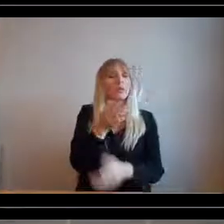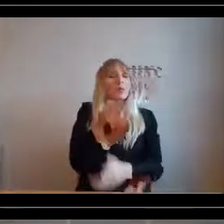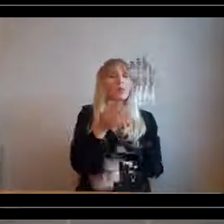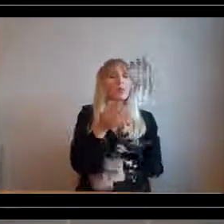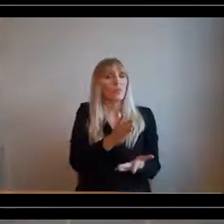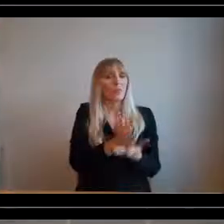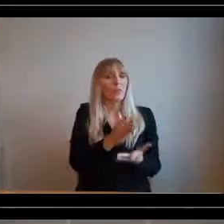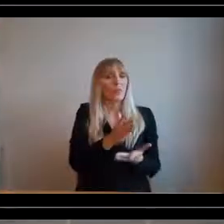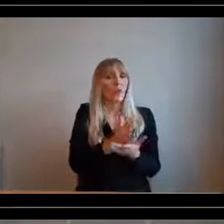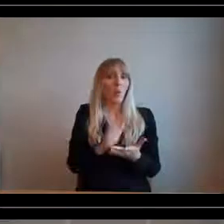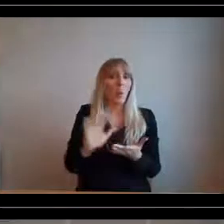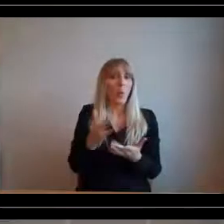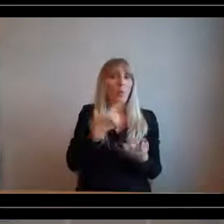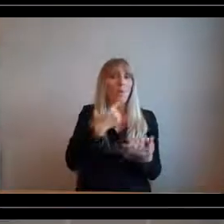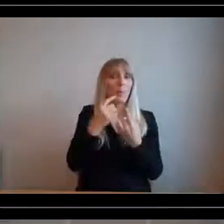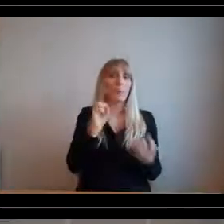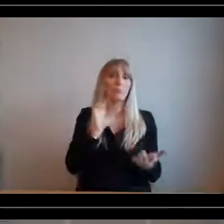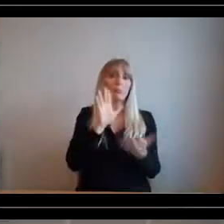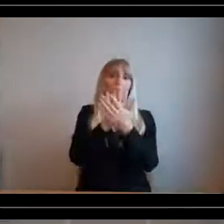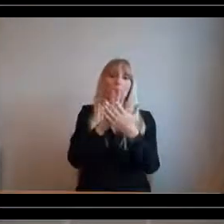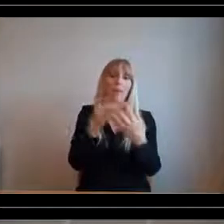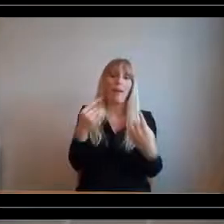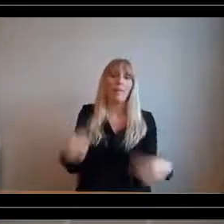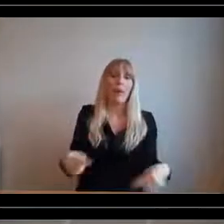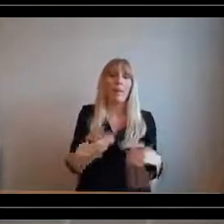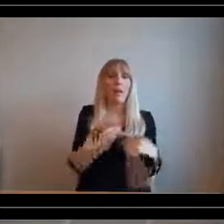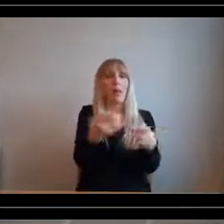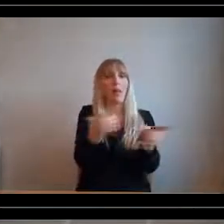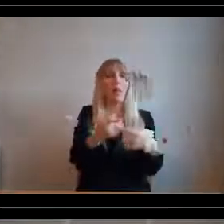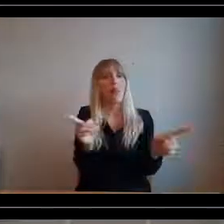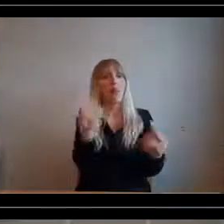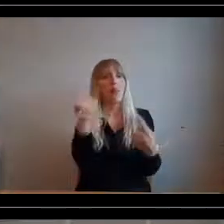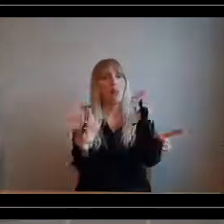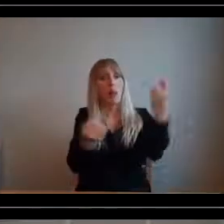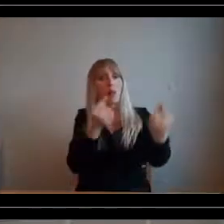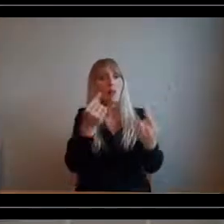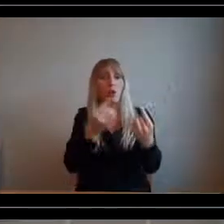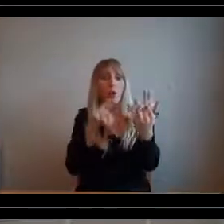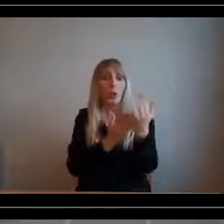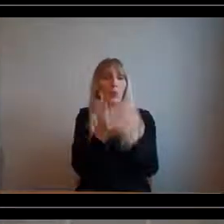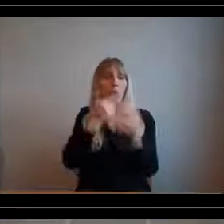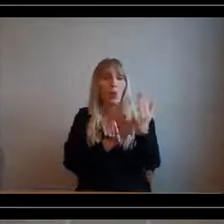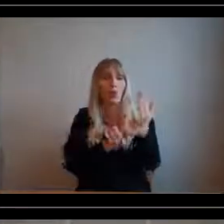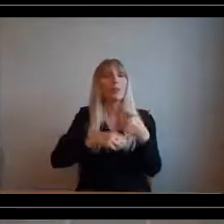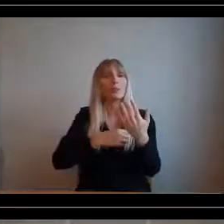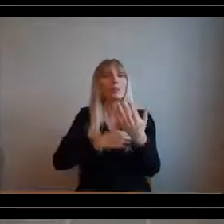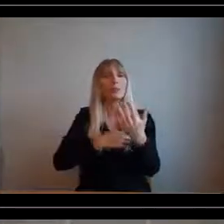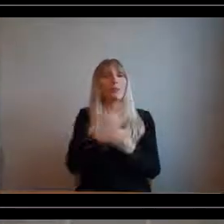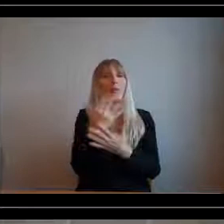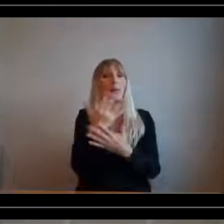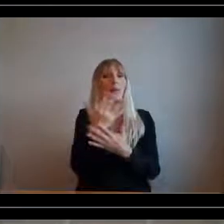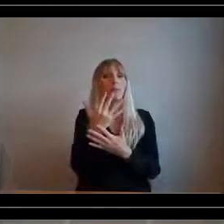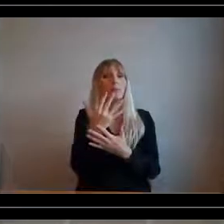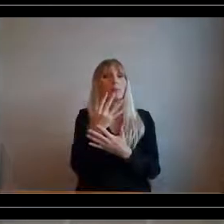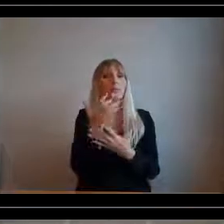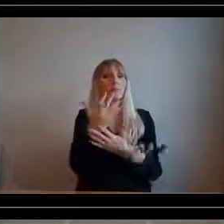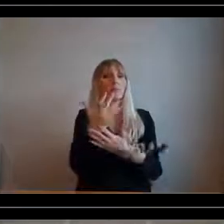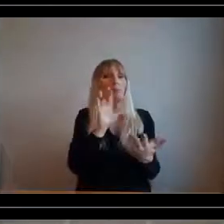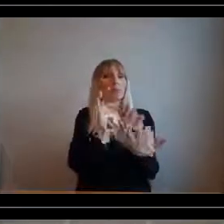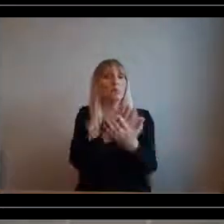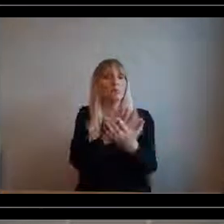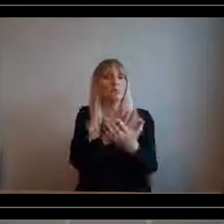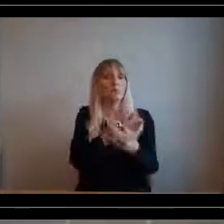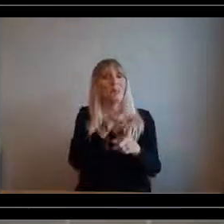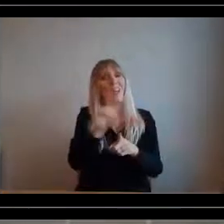certainly all that information will also be available as part of our development consent order submission later this year.